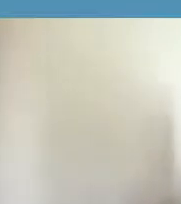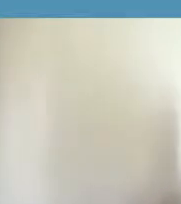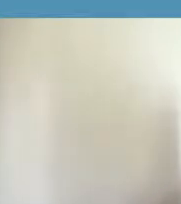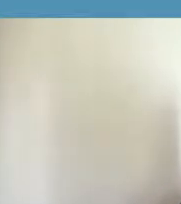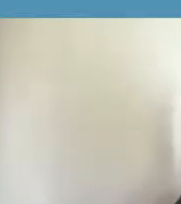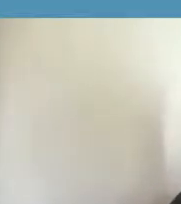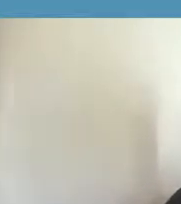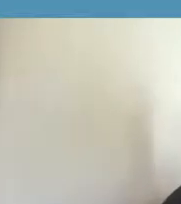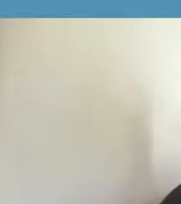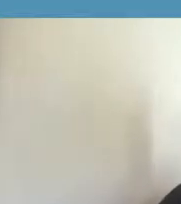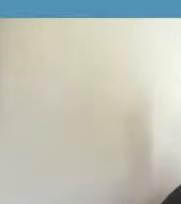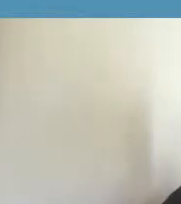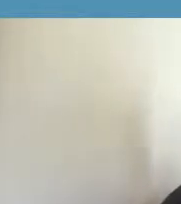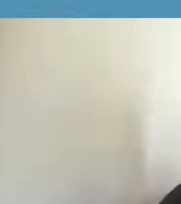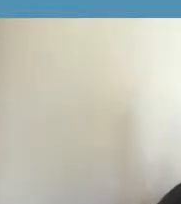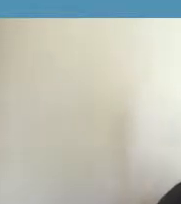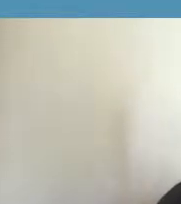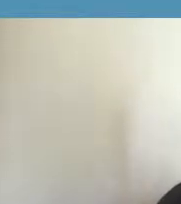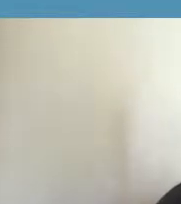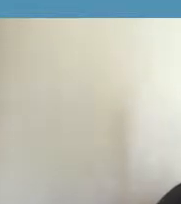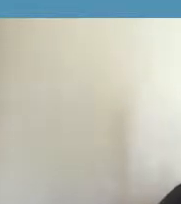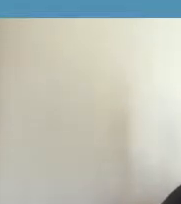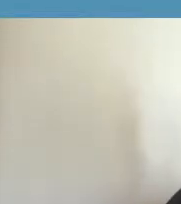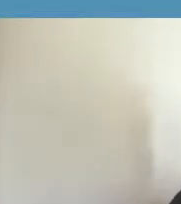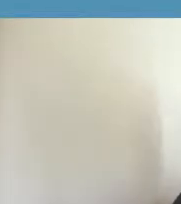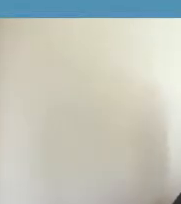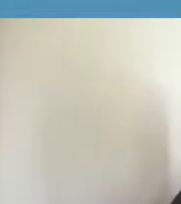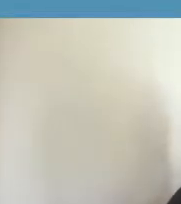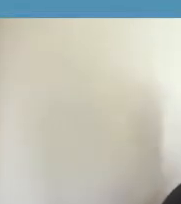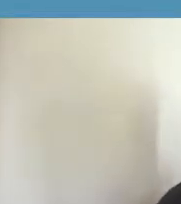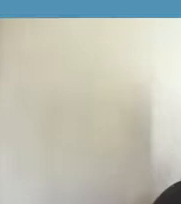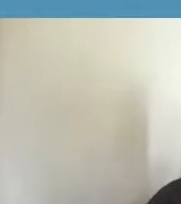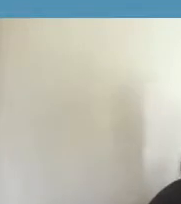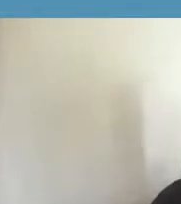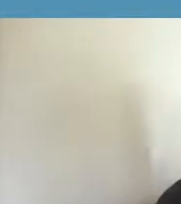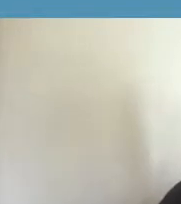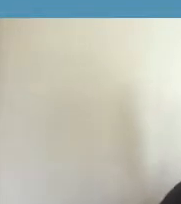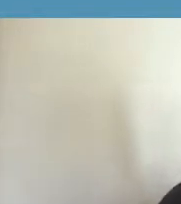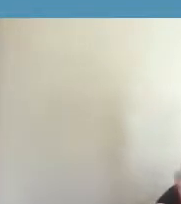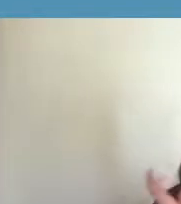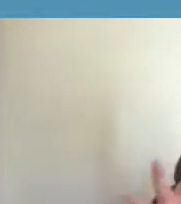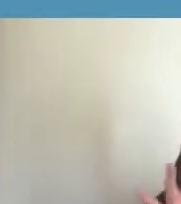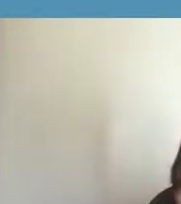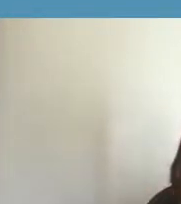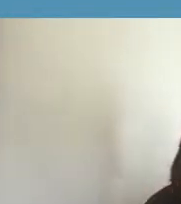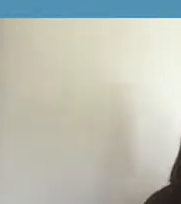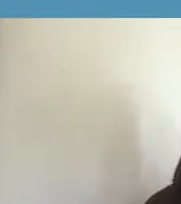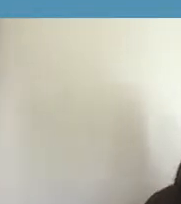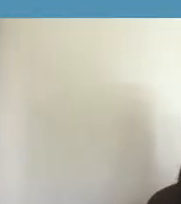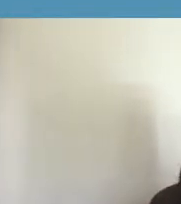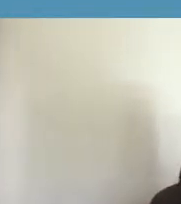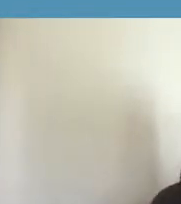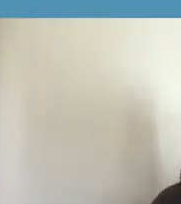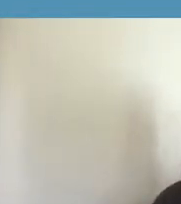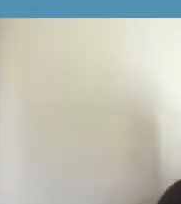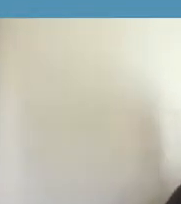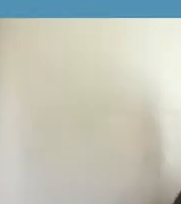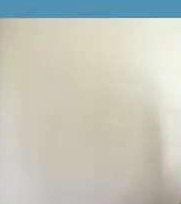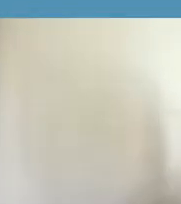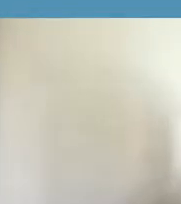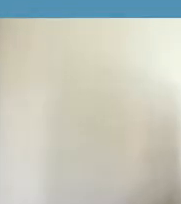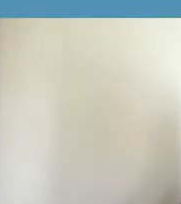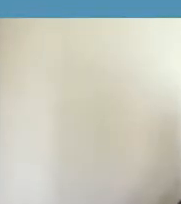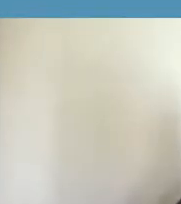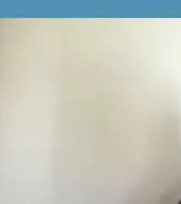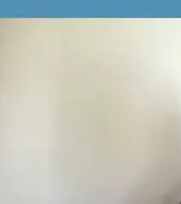chat. A digital empowerment team member will be gathering them. We will address as many questions